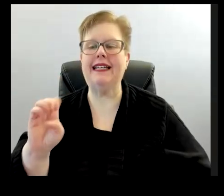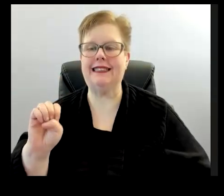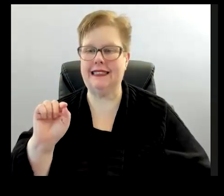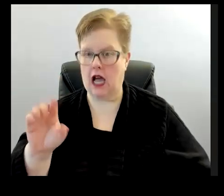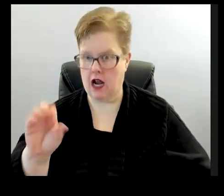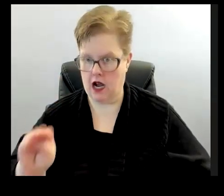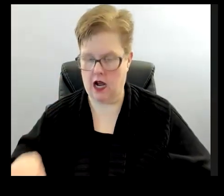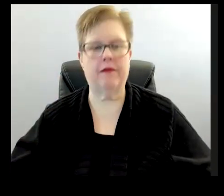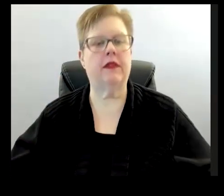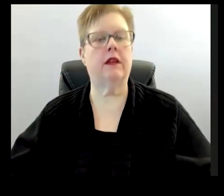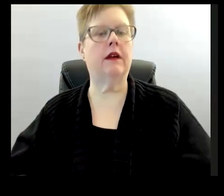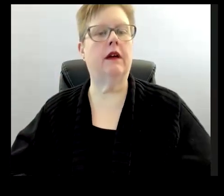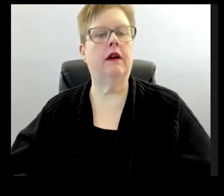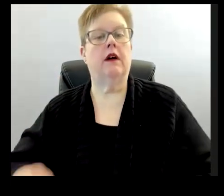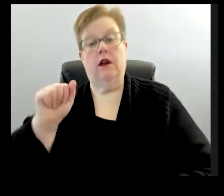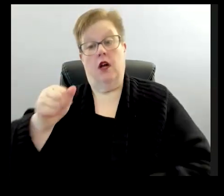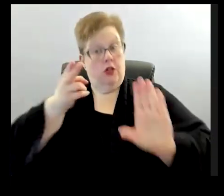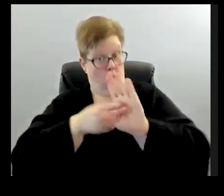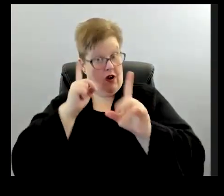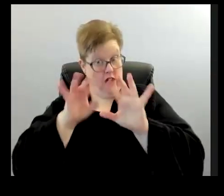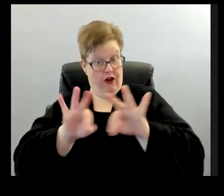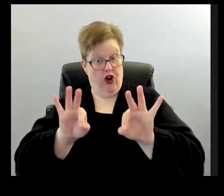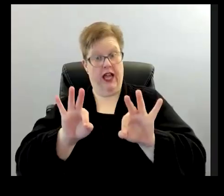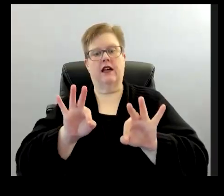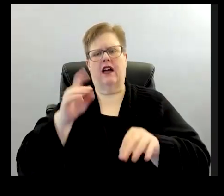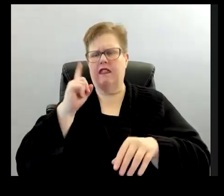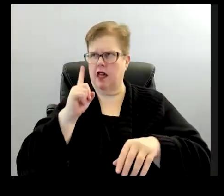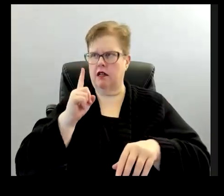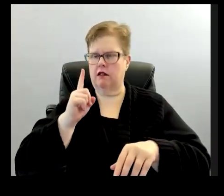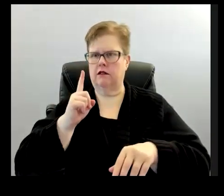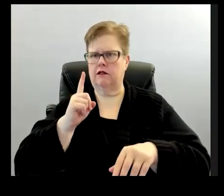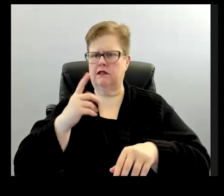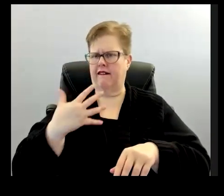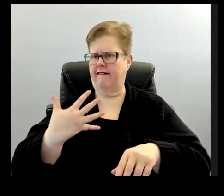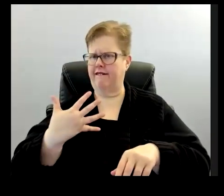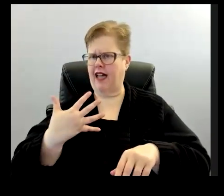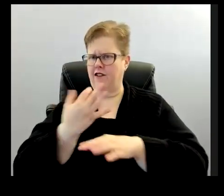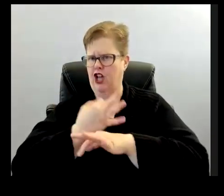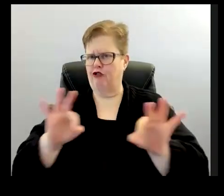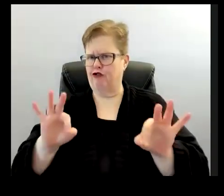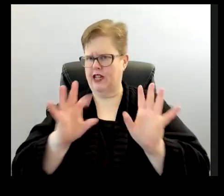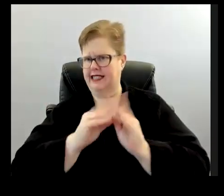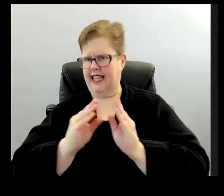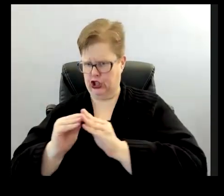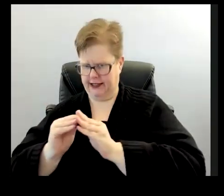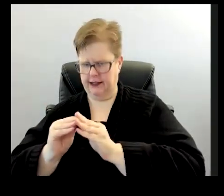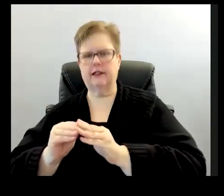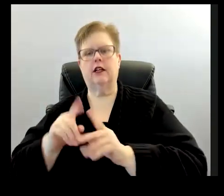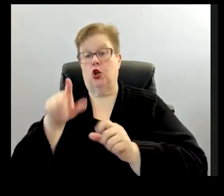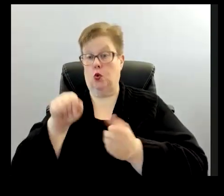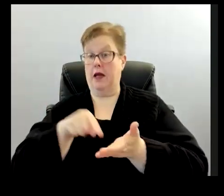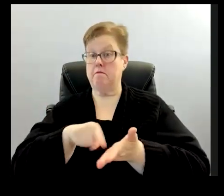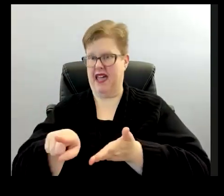Focusmate.com. So you can see you can join for free. Essentially, you would get five, I believe it's about 5 free sessions. You can